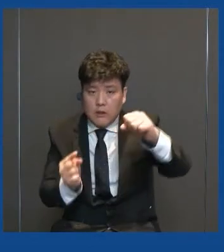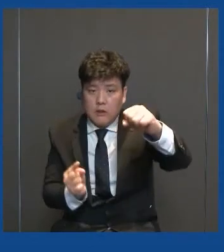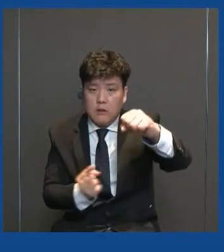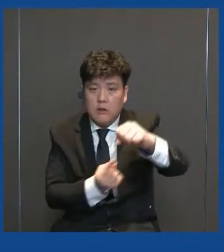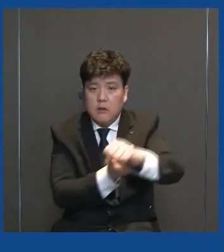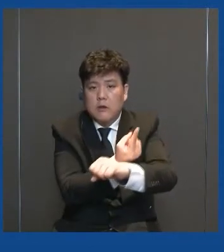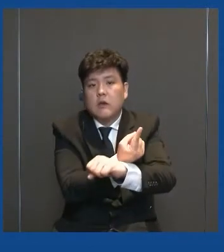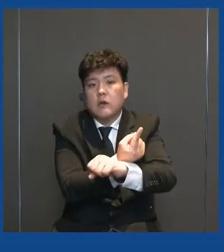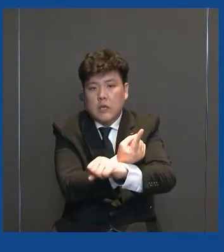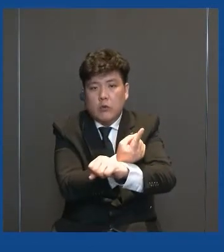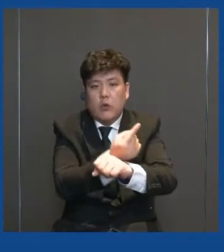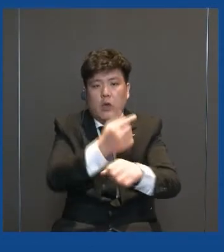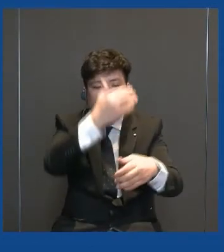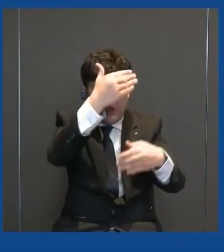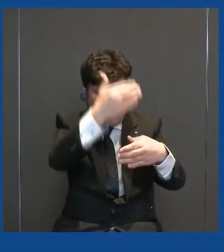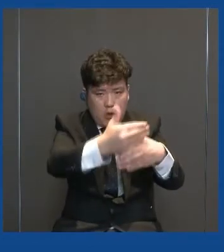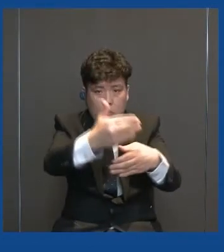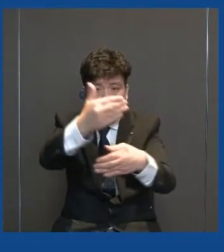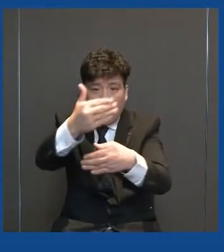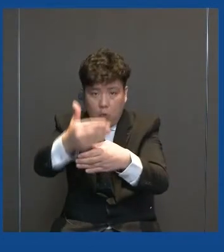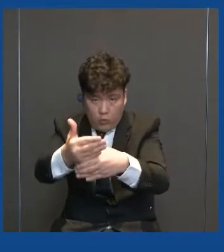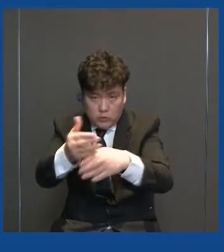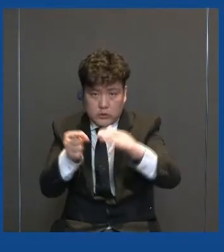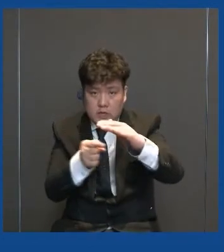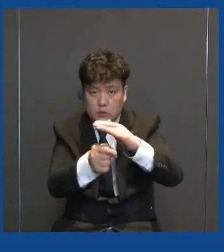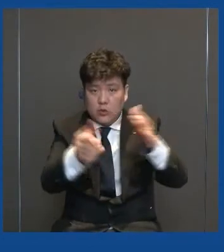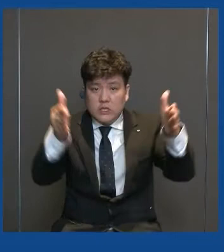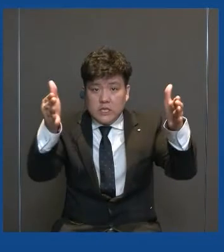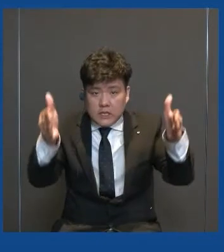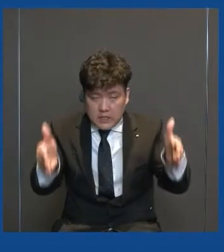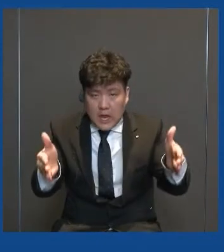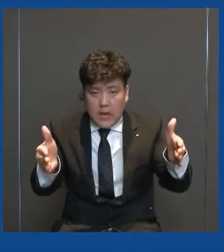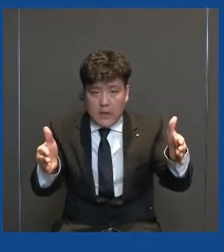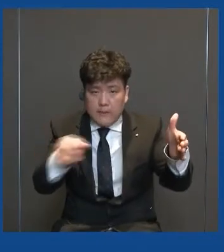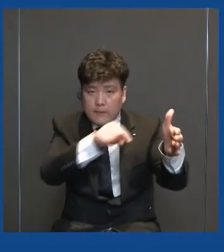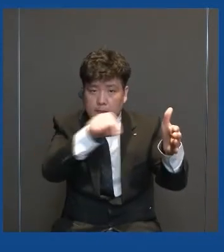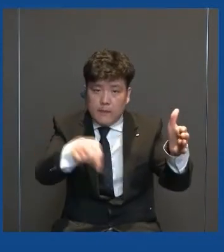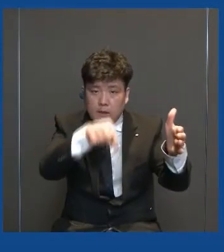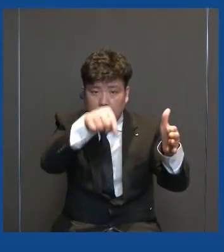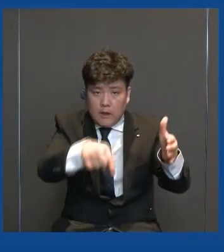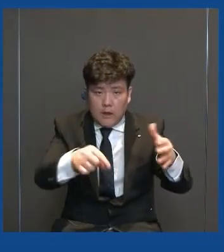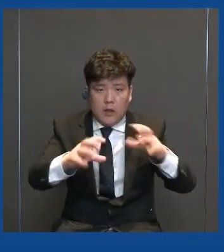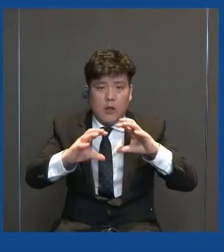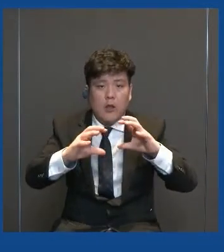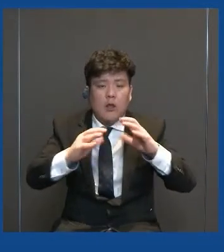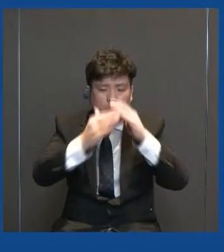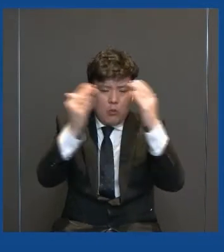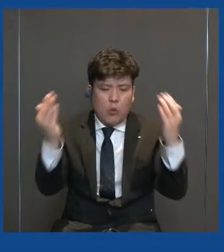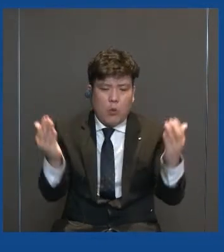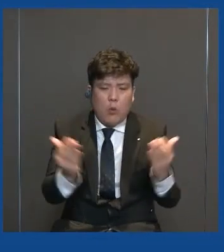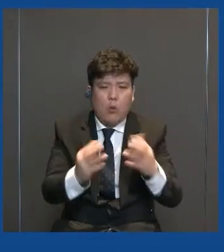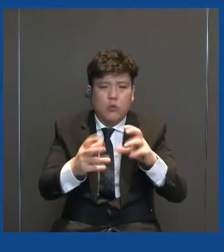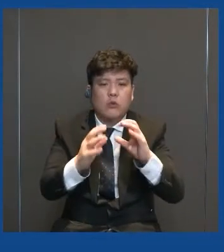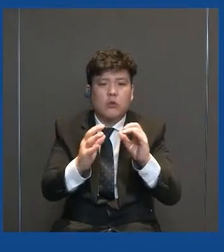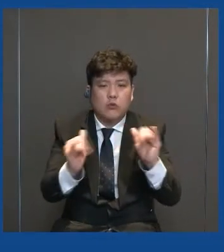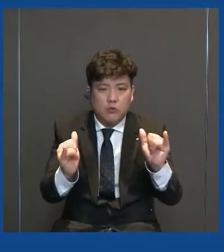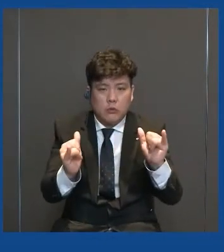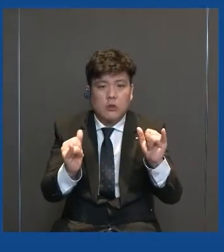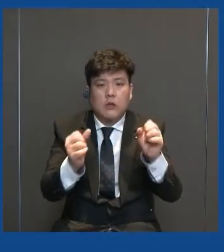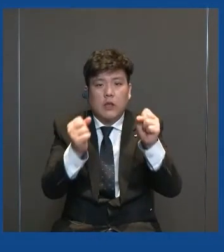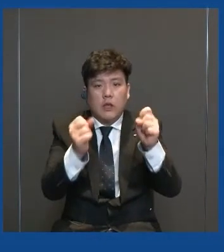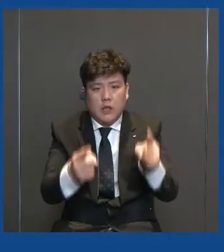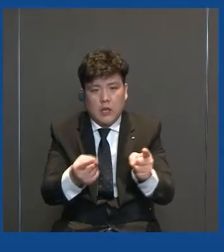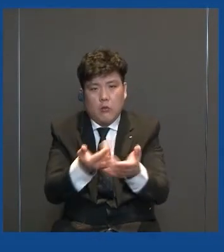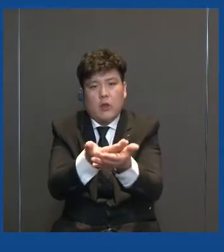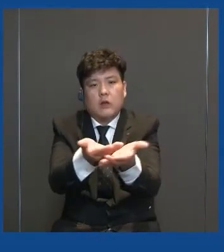lockdown period, and also in relation to online consultation, telemedicine